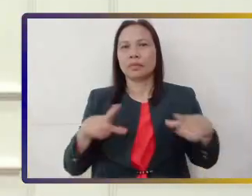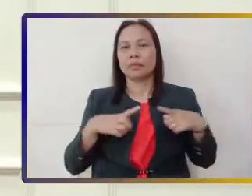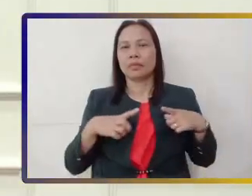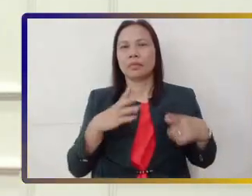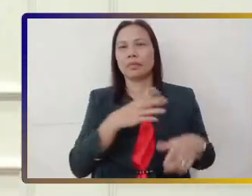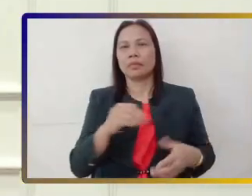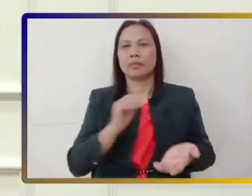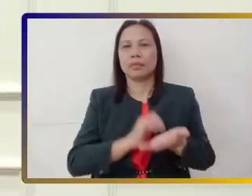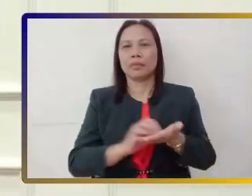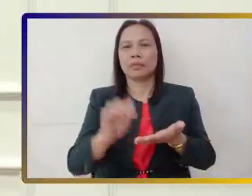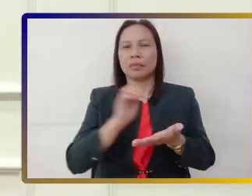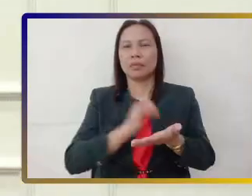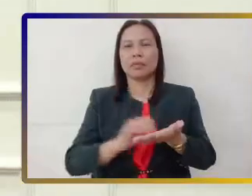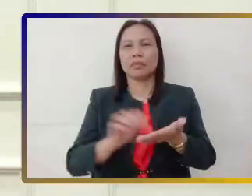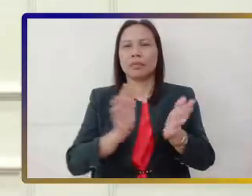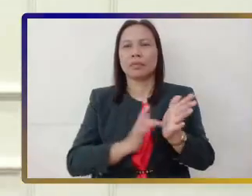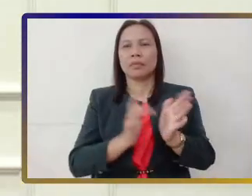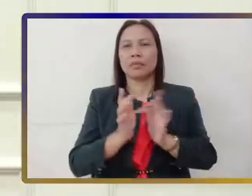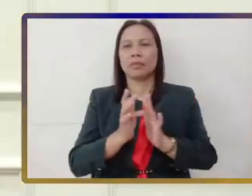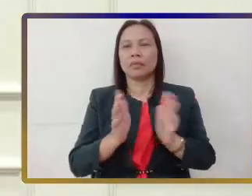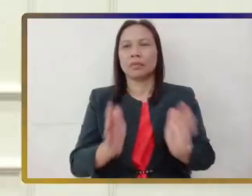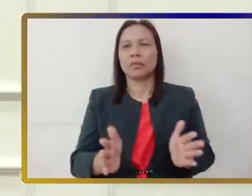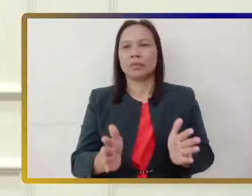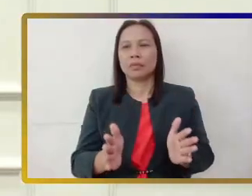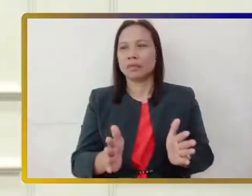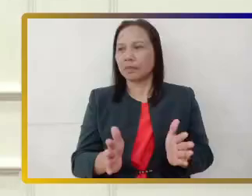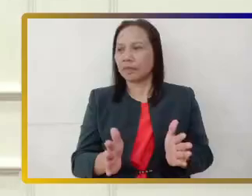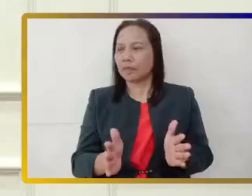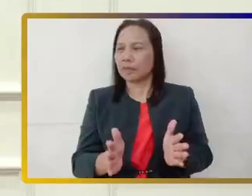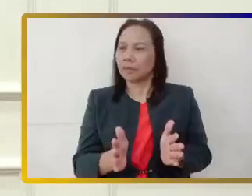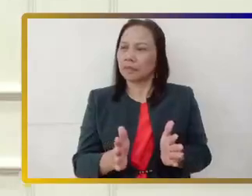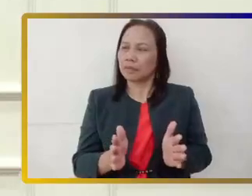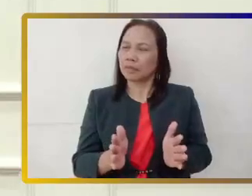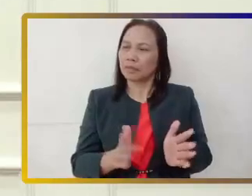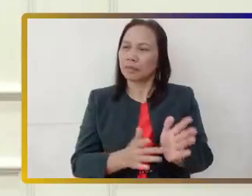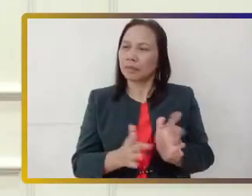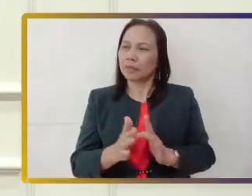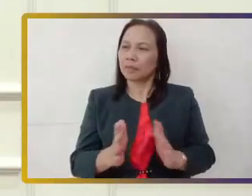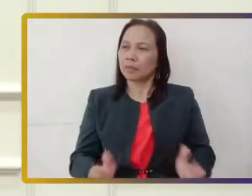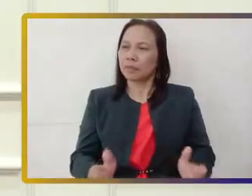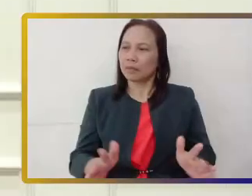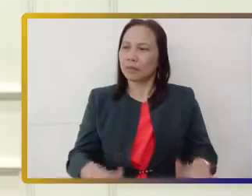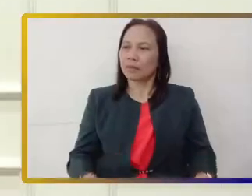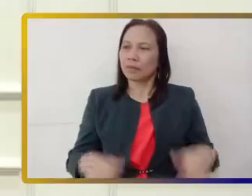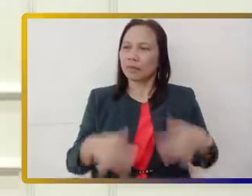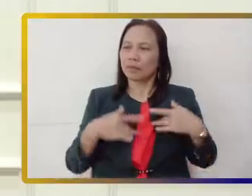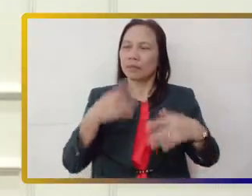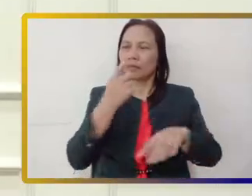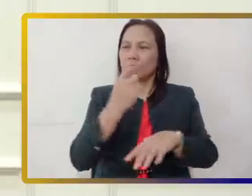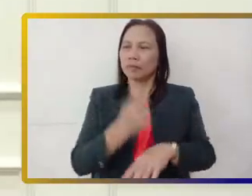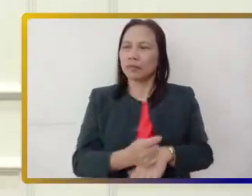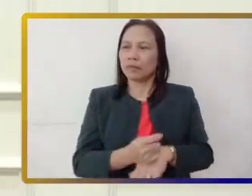Chris christianity we are living the Christian life with a